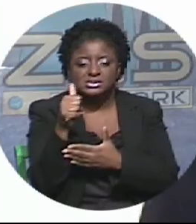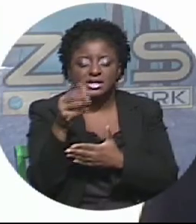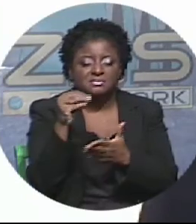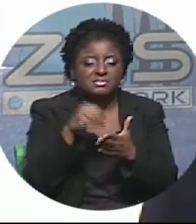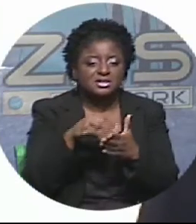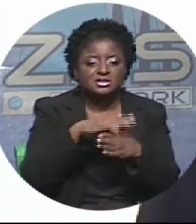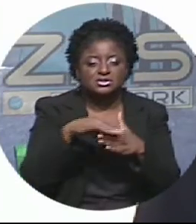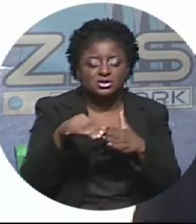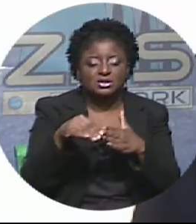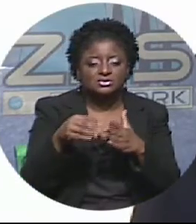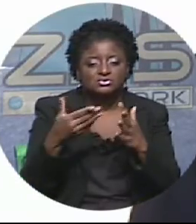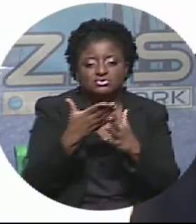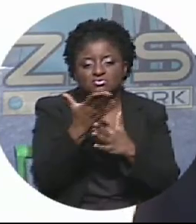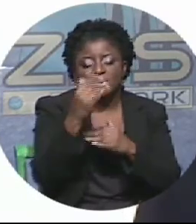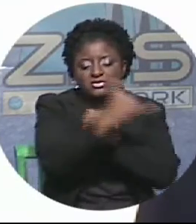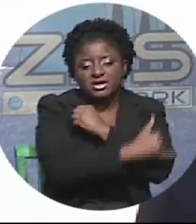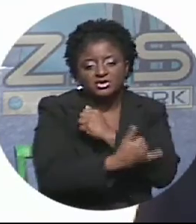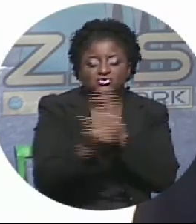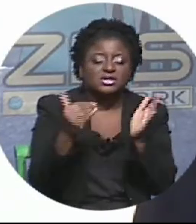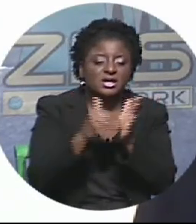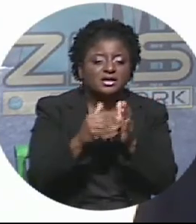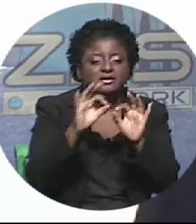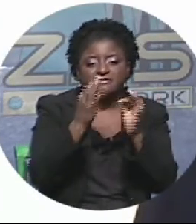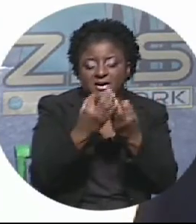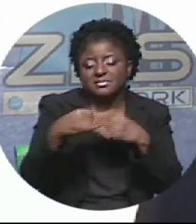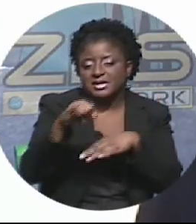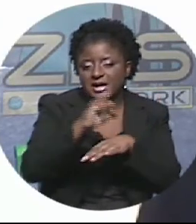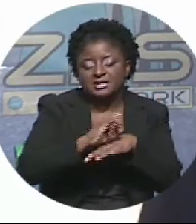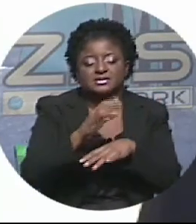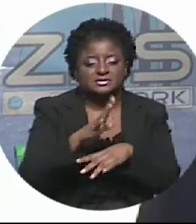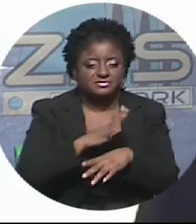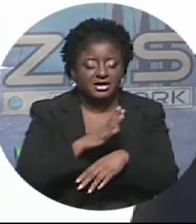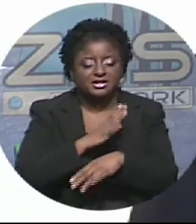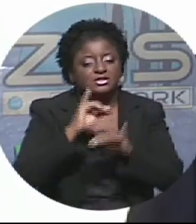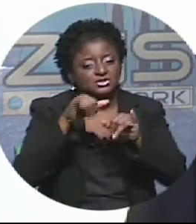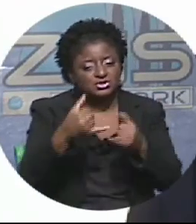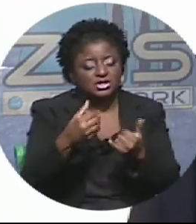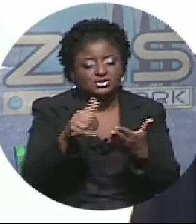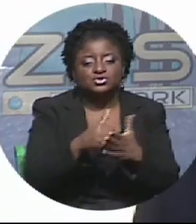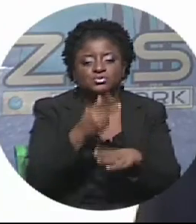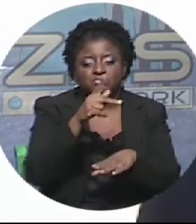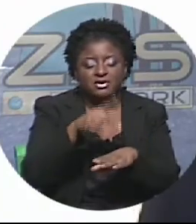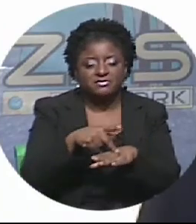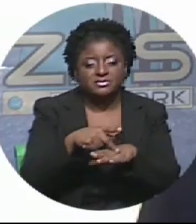so the Family Islands are fine. It's just New Providence that I'm very